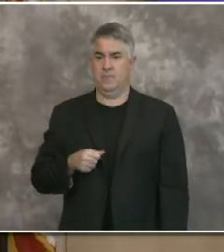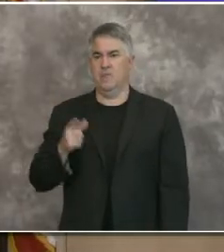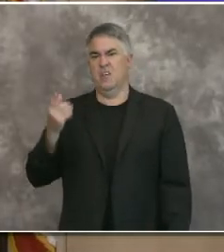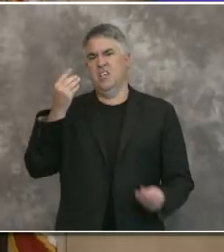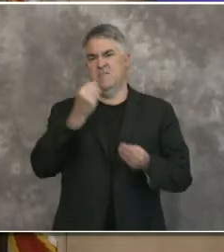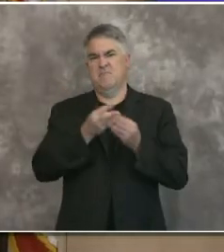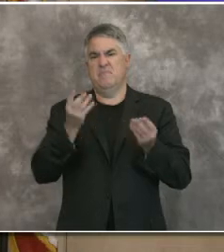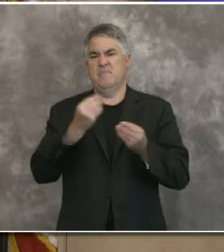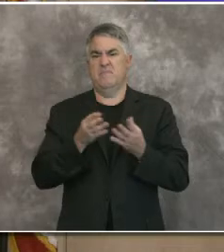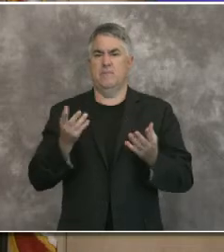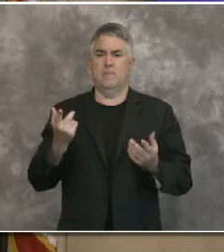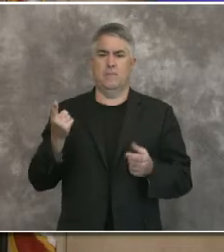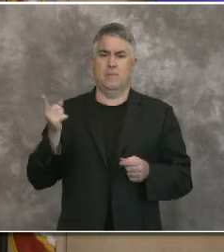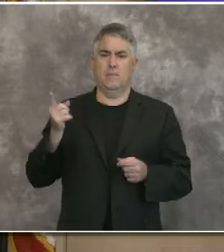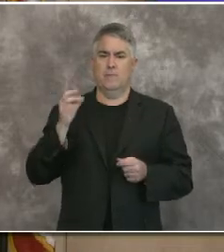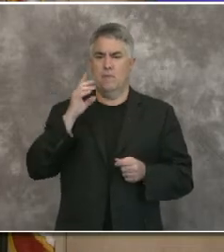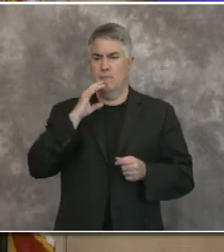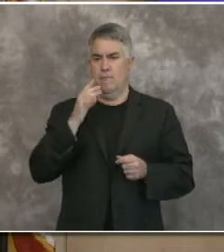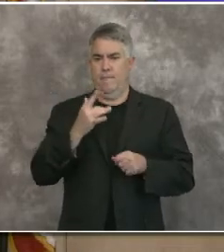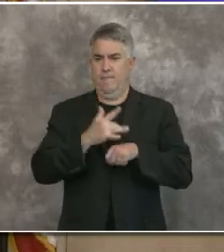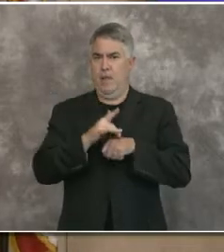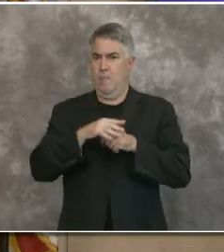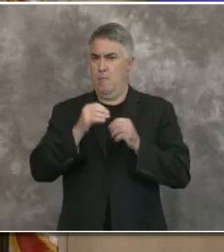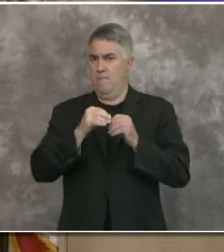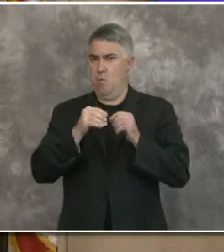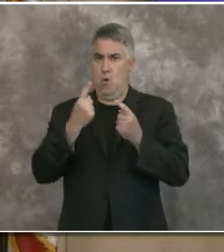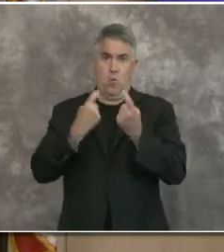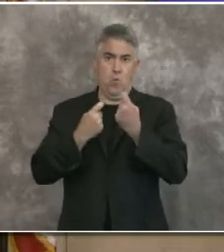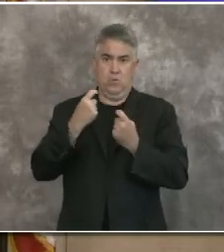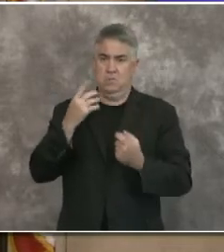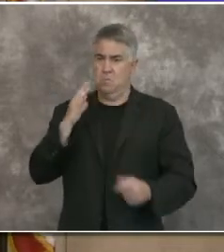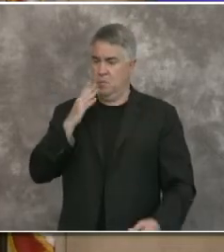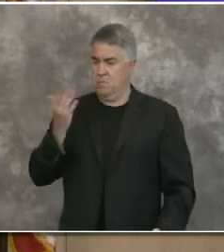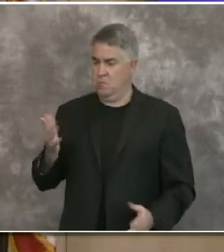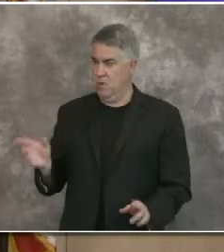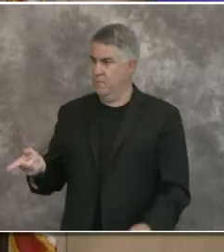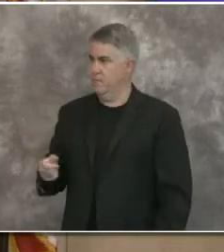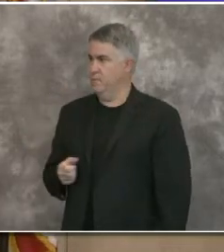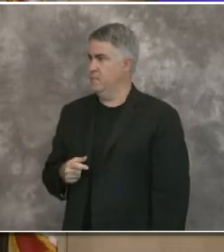will be available for any questions for him. Thank you all.